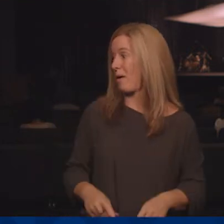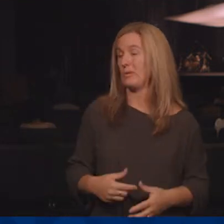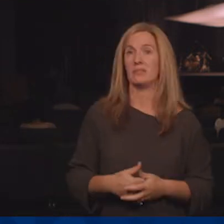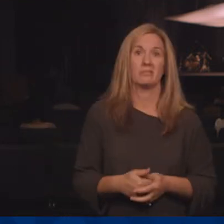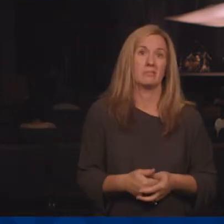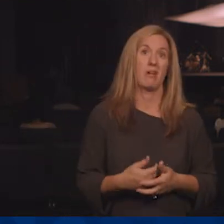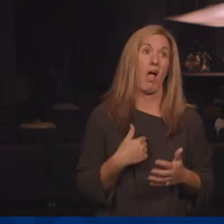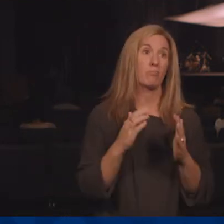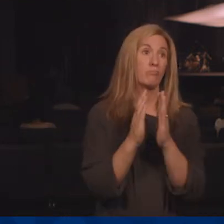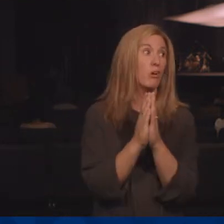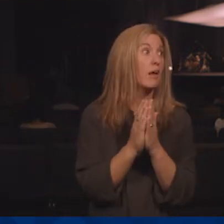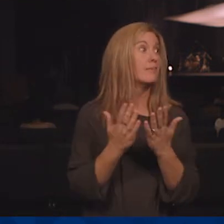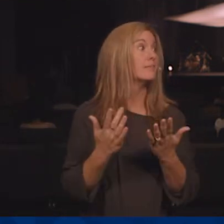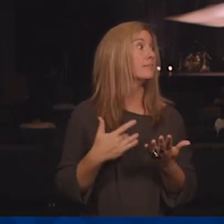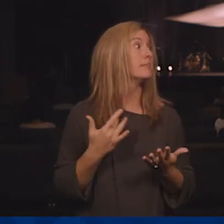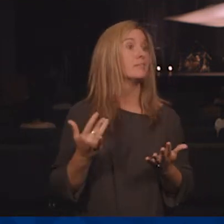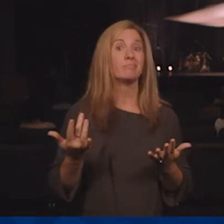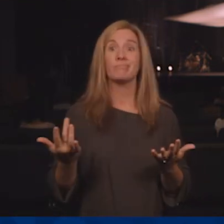usually feel like much.